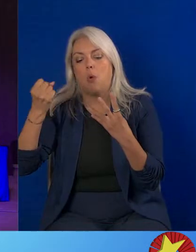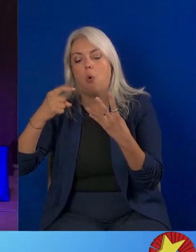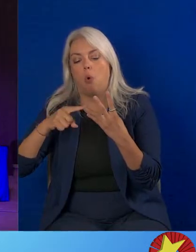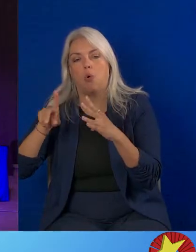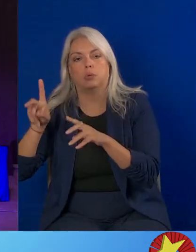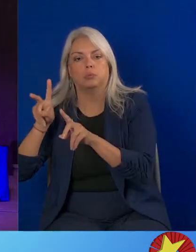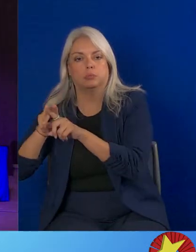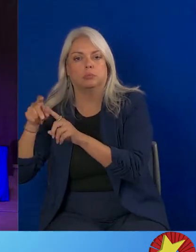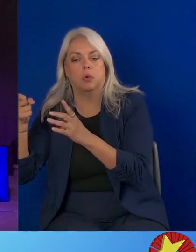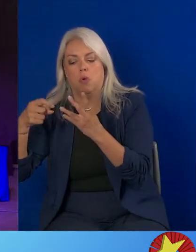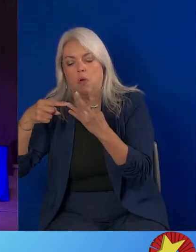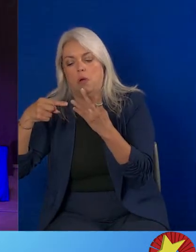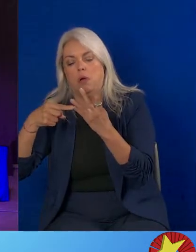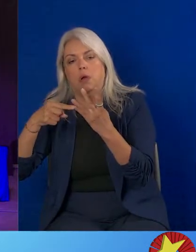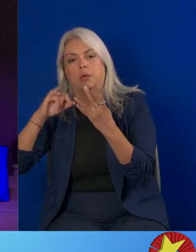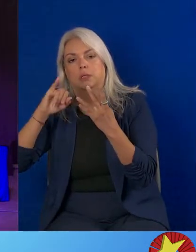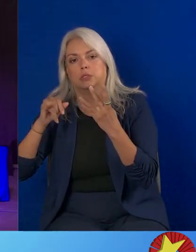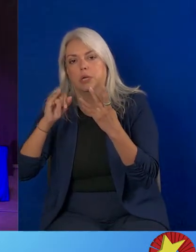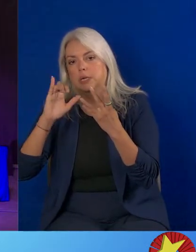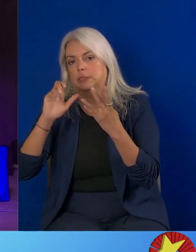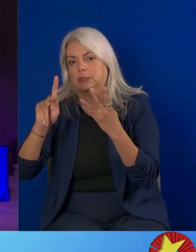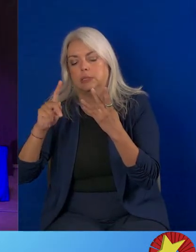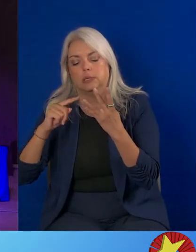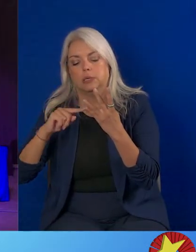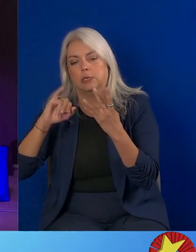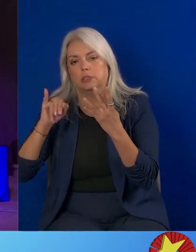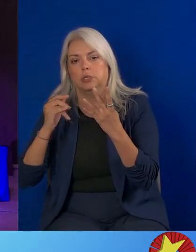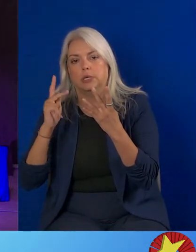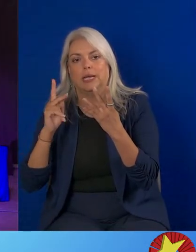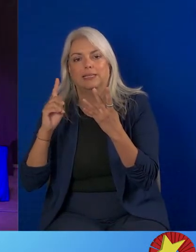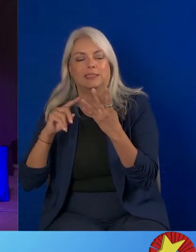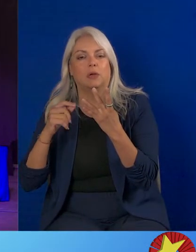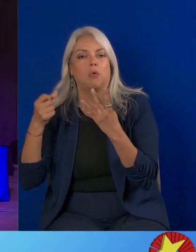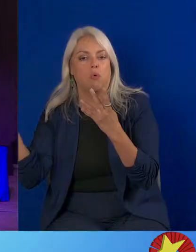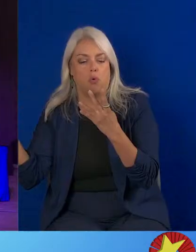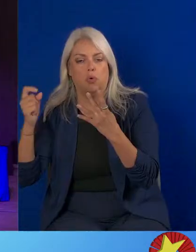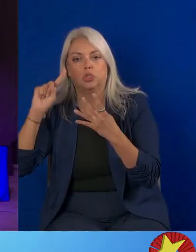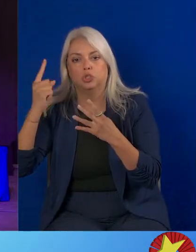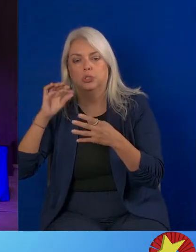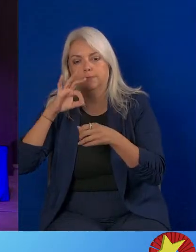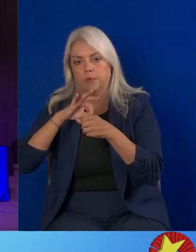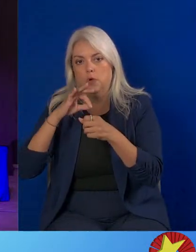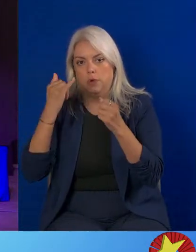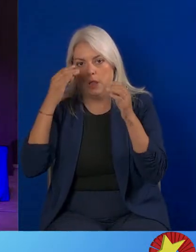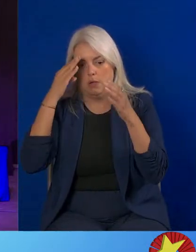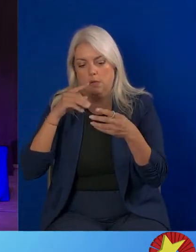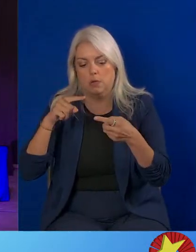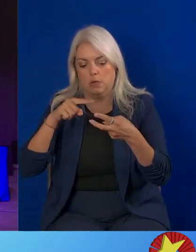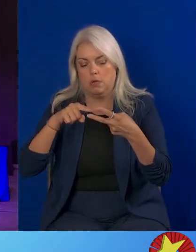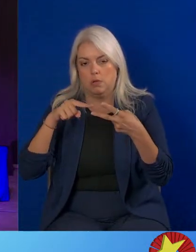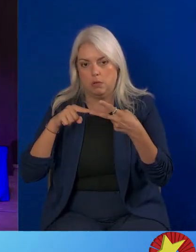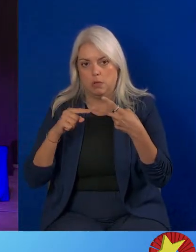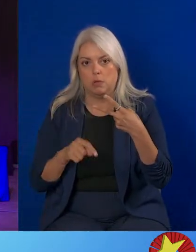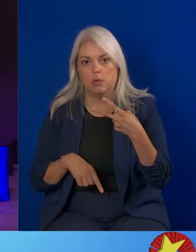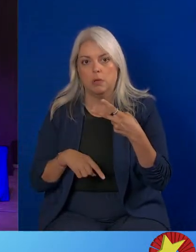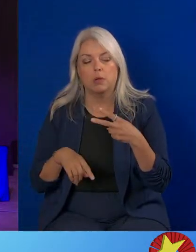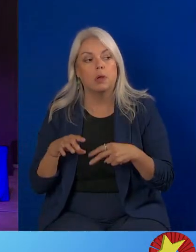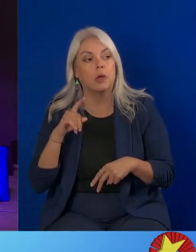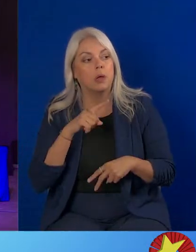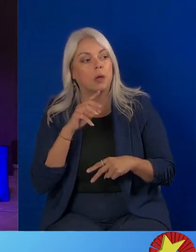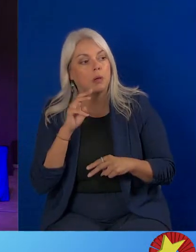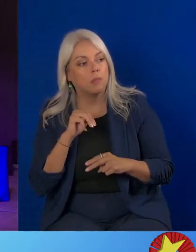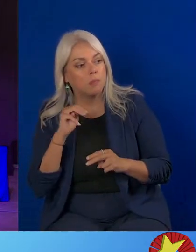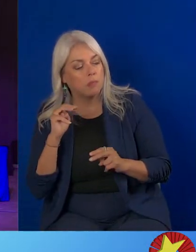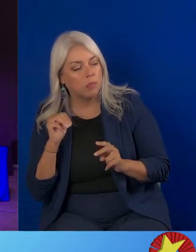further discussion, policy JICK and JKD for a little further clarification. Board Member Kaler, are we